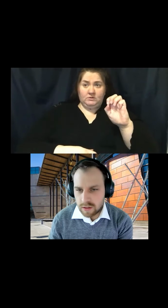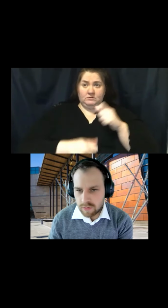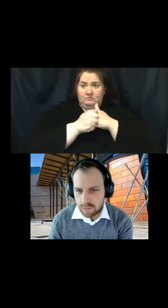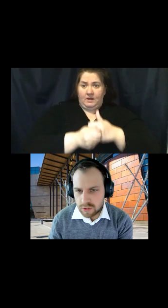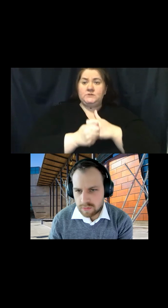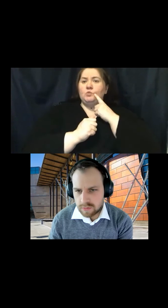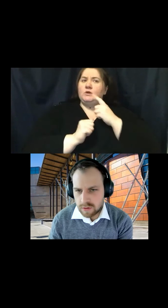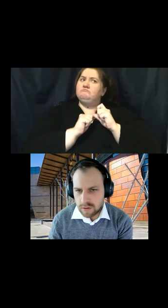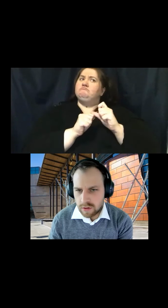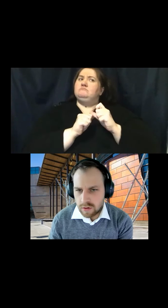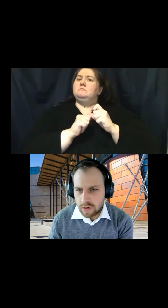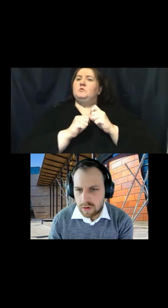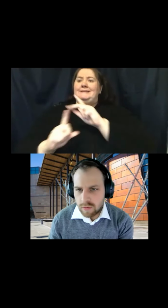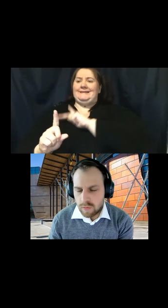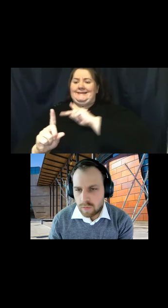and the City of Redmond.